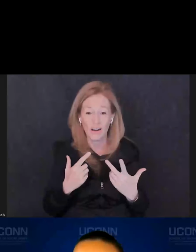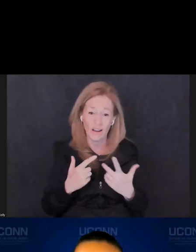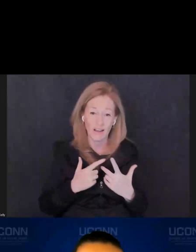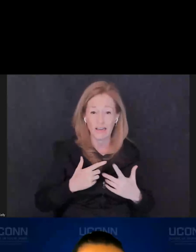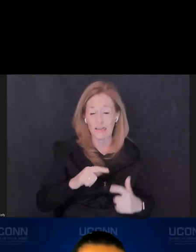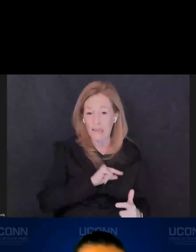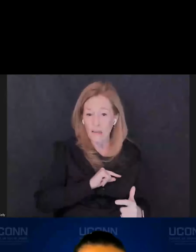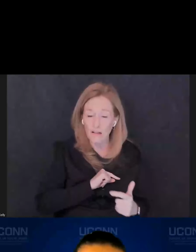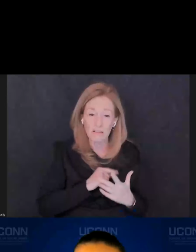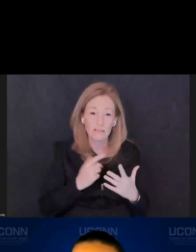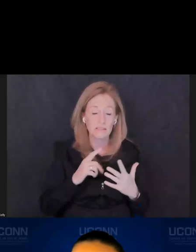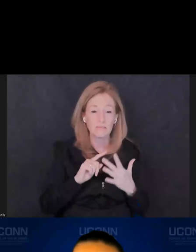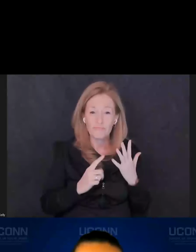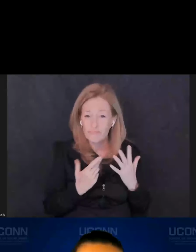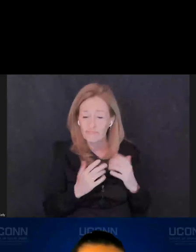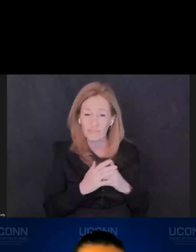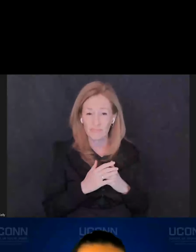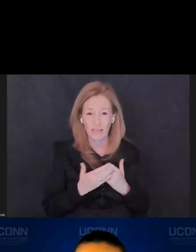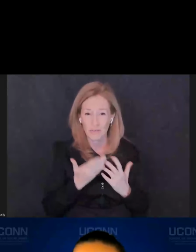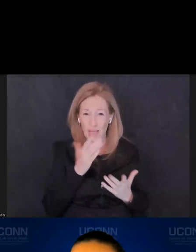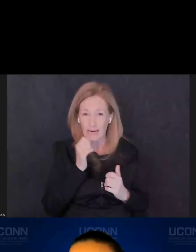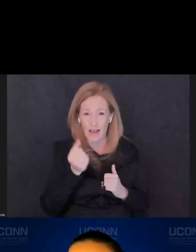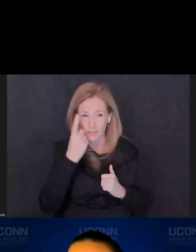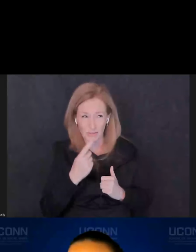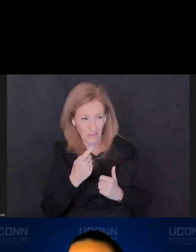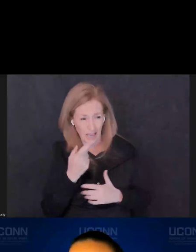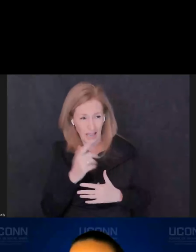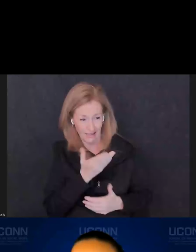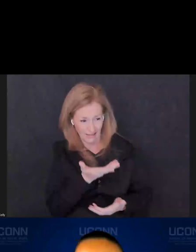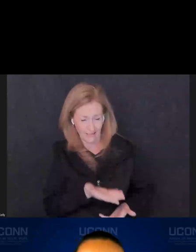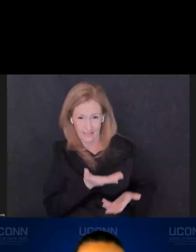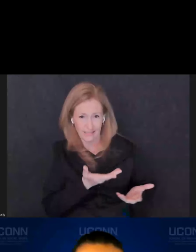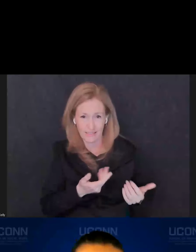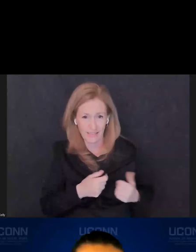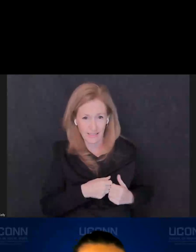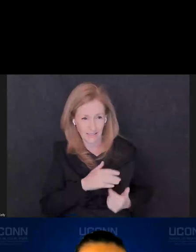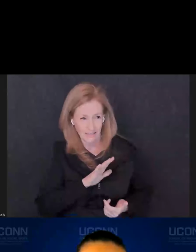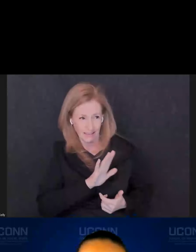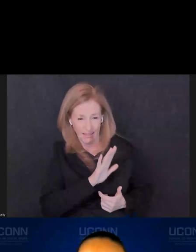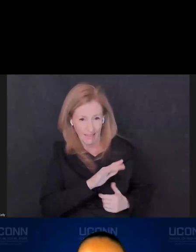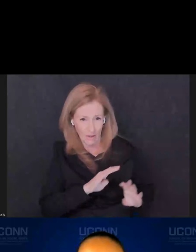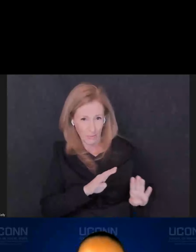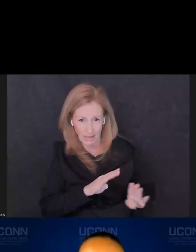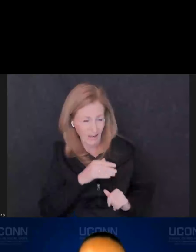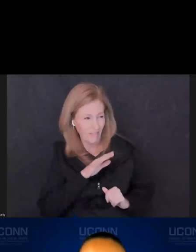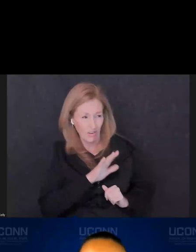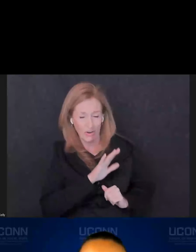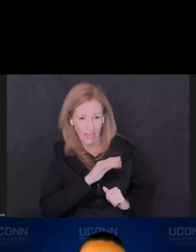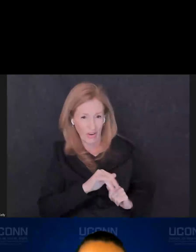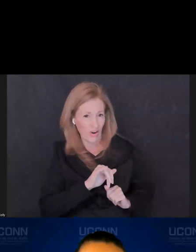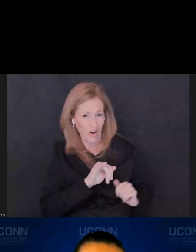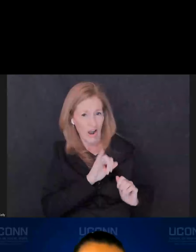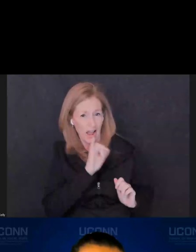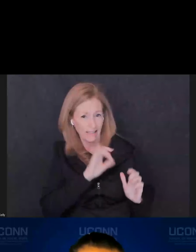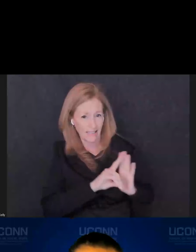not understand their young person, what that identity means. They may not understand the behaviors of their young person, or dealing